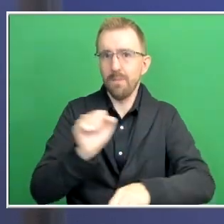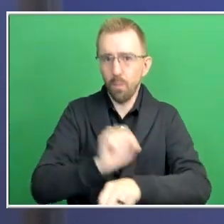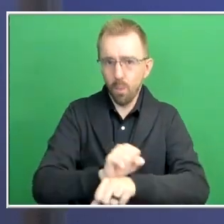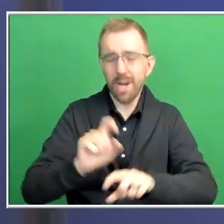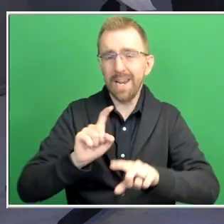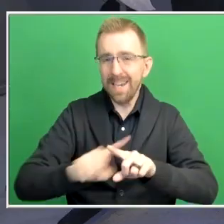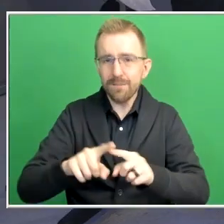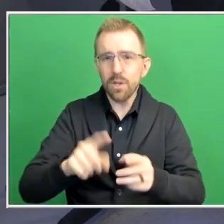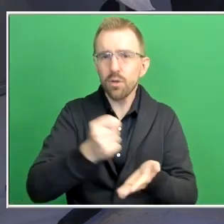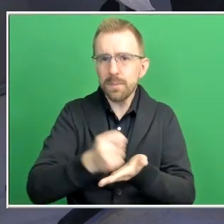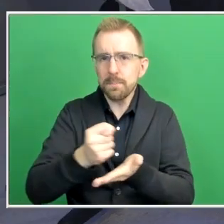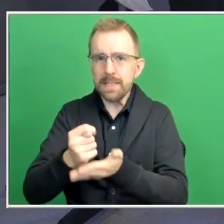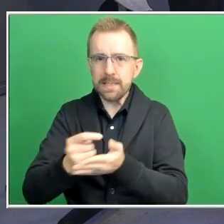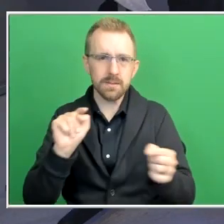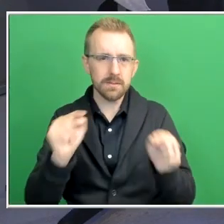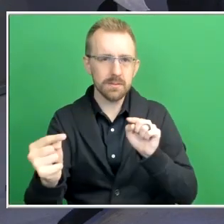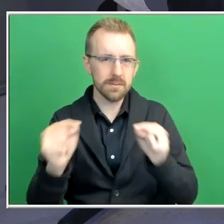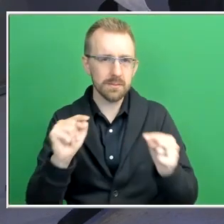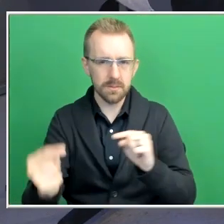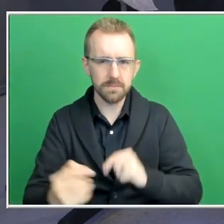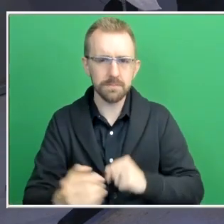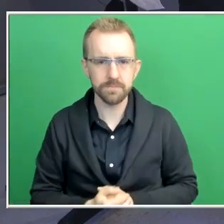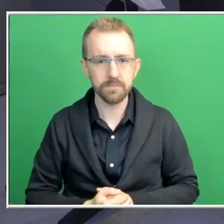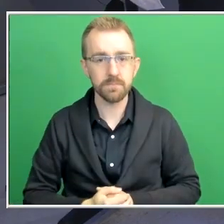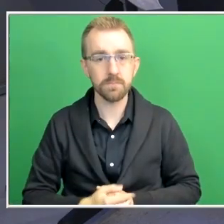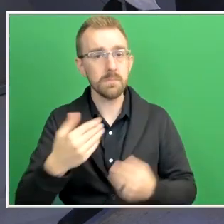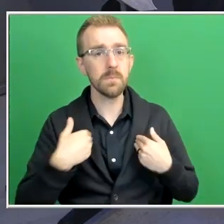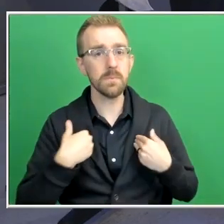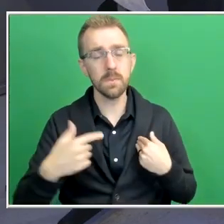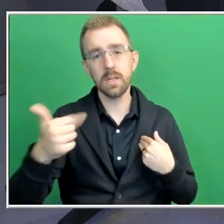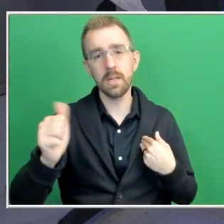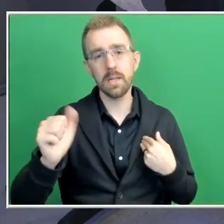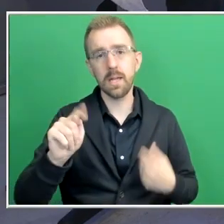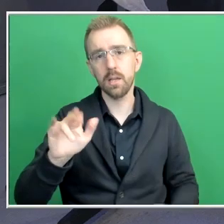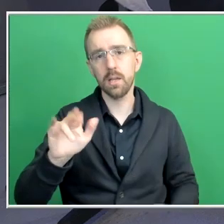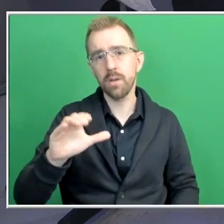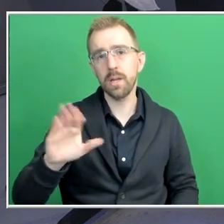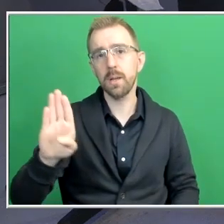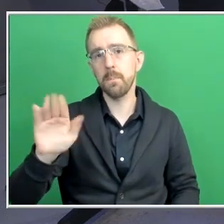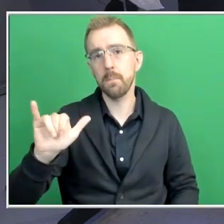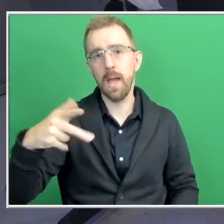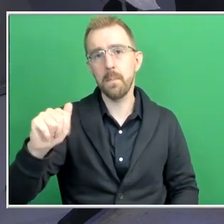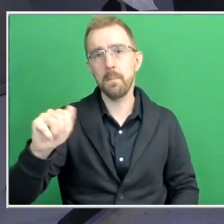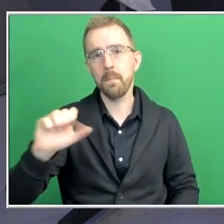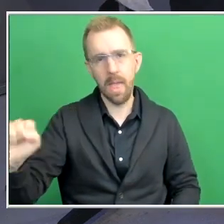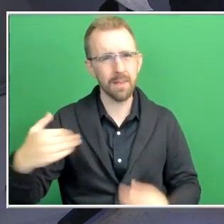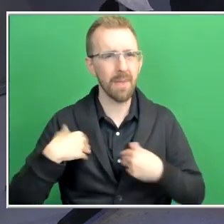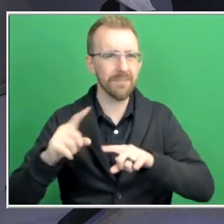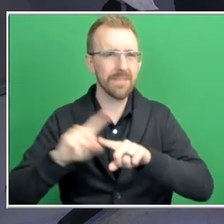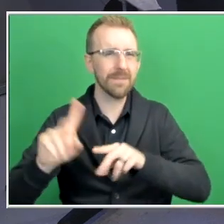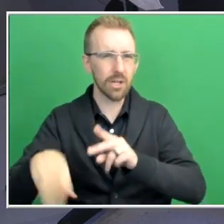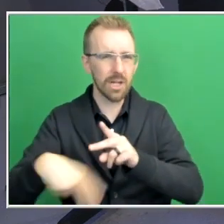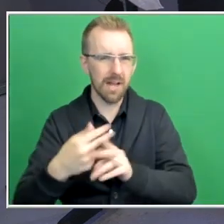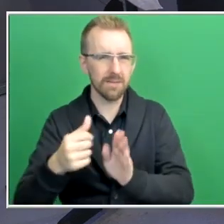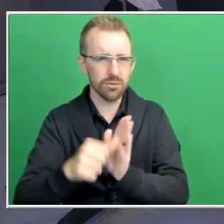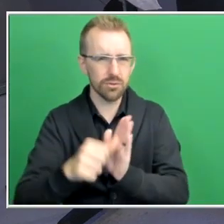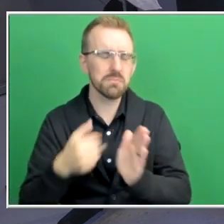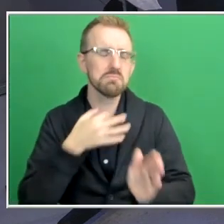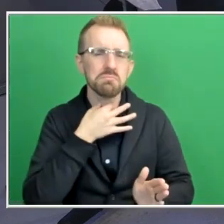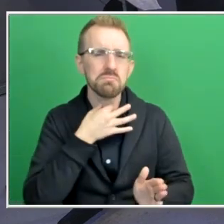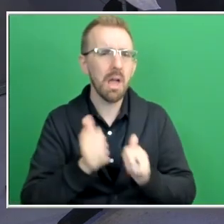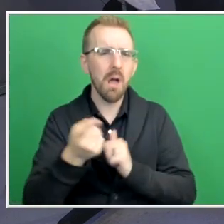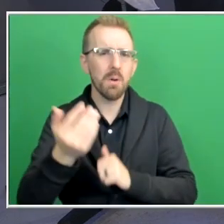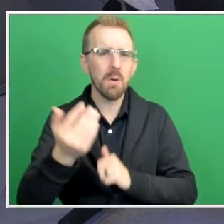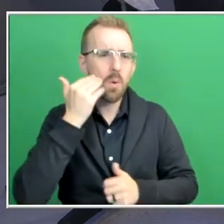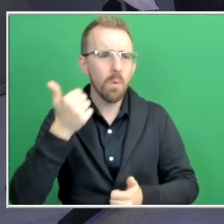arms. Correct. So Lachey has had gastric bypass, but there are different kinds of weight loss surgery. Talk to us a little bit about how do you know which one is right